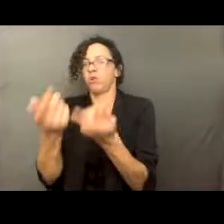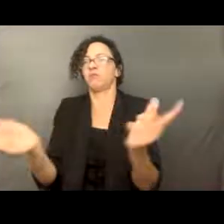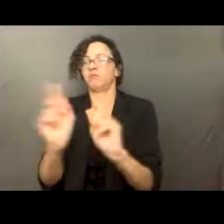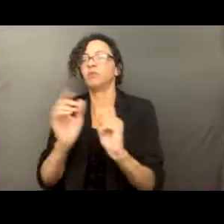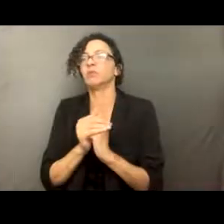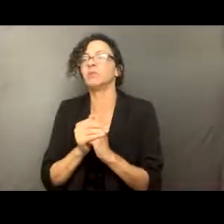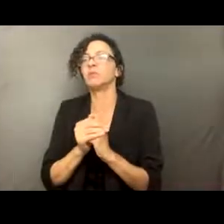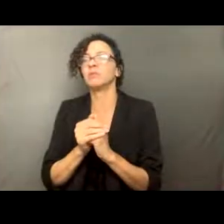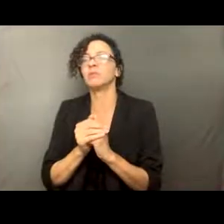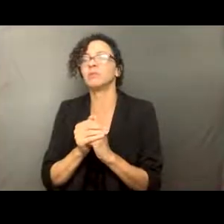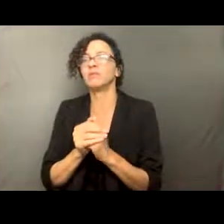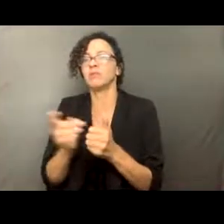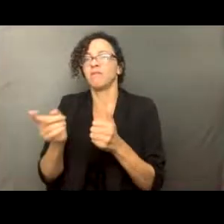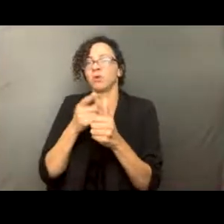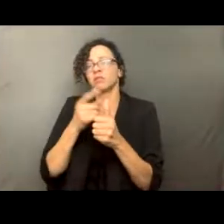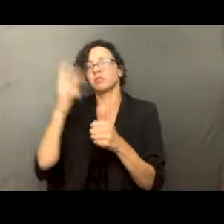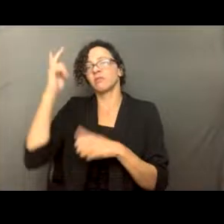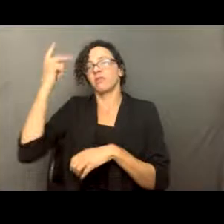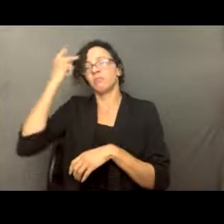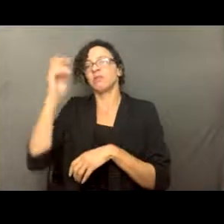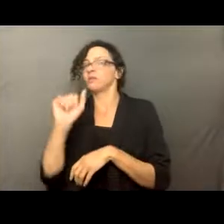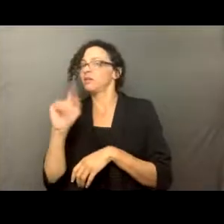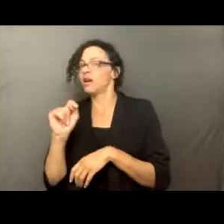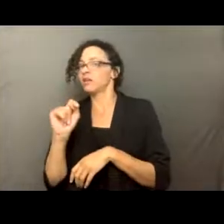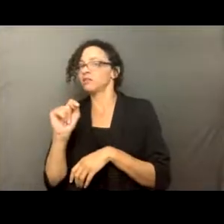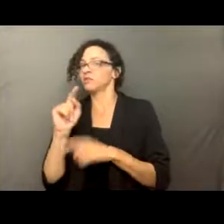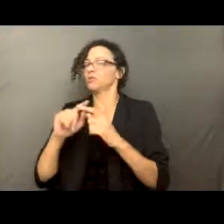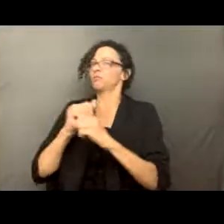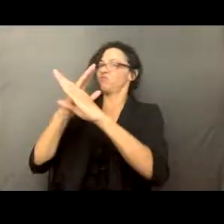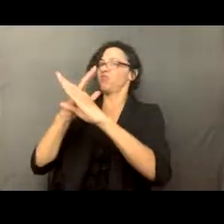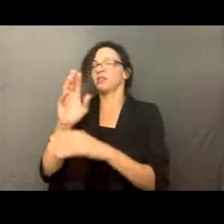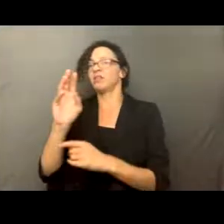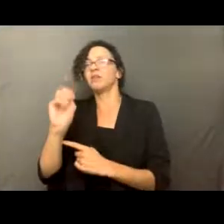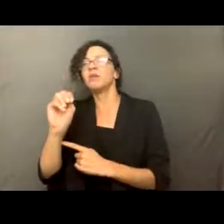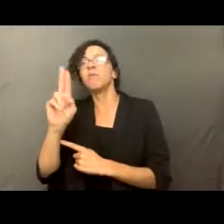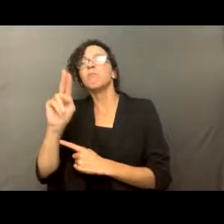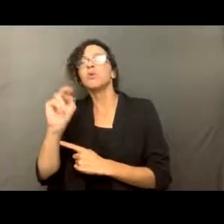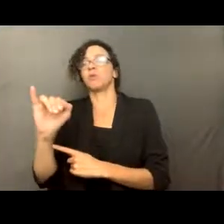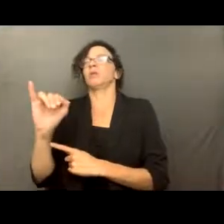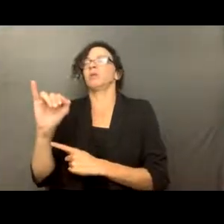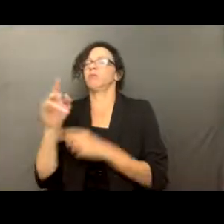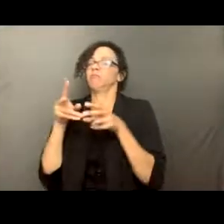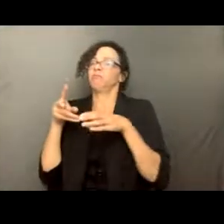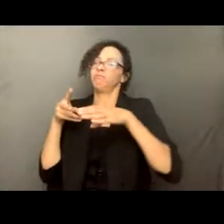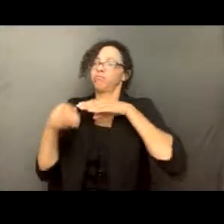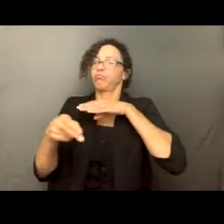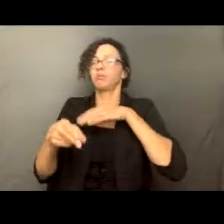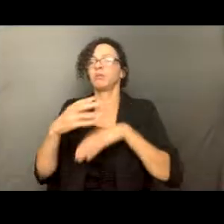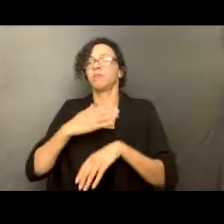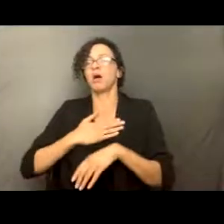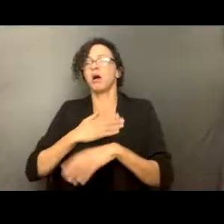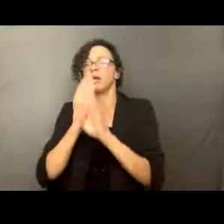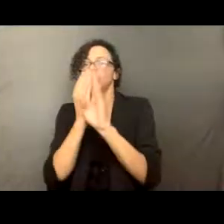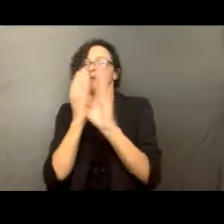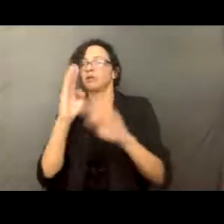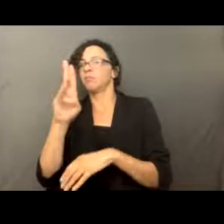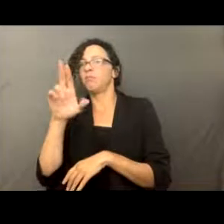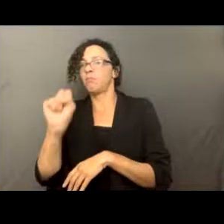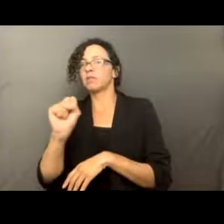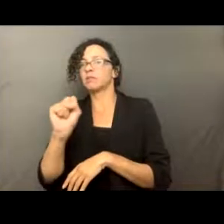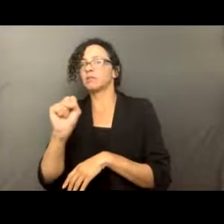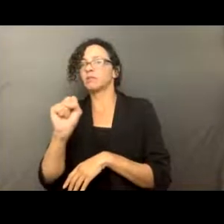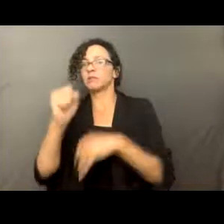old, trying to prevent Muni from cutting my bus line, and it until the pandemic. So I